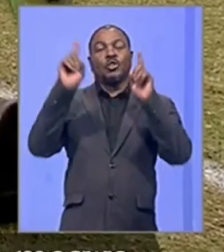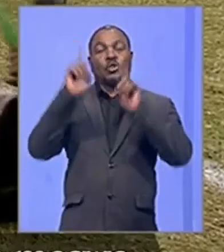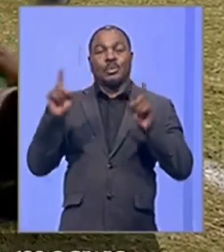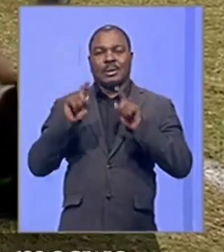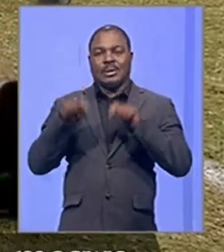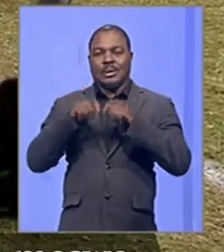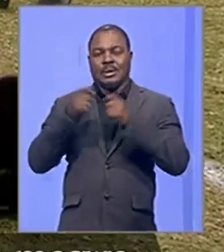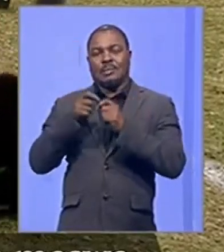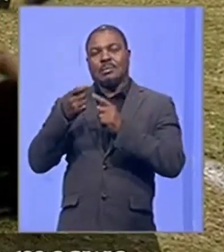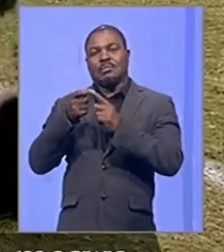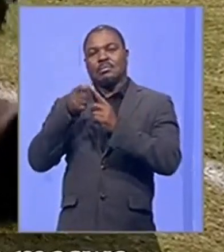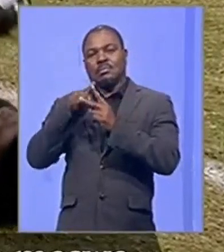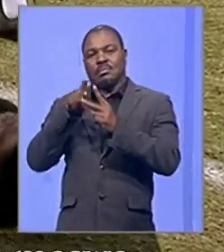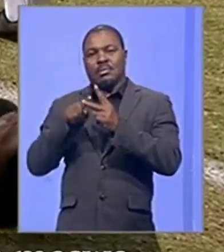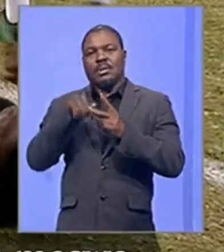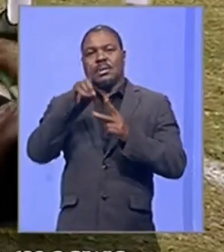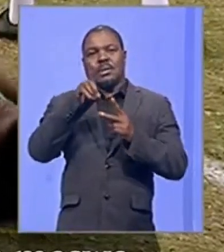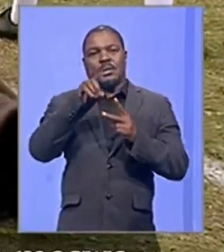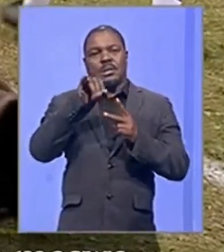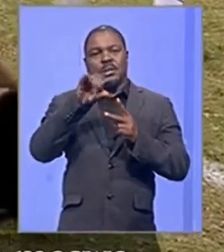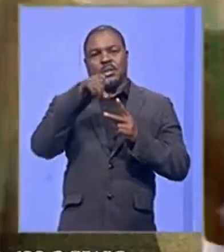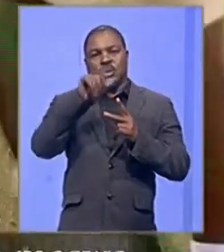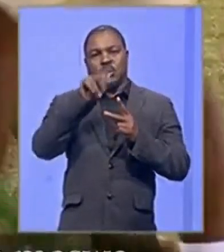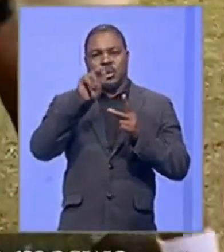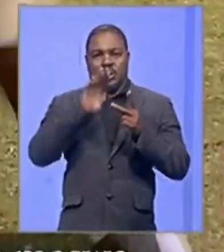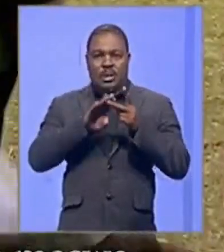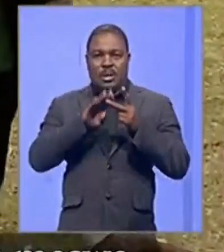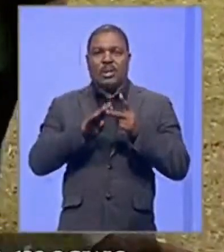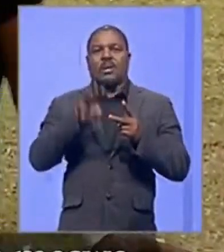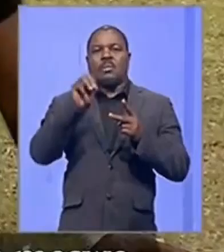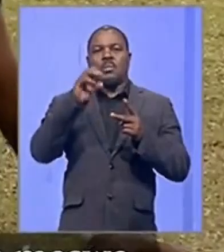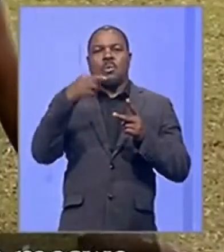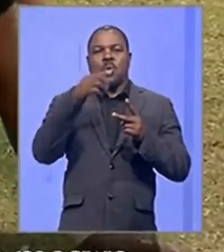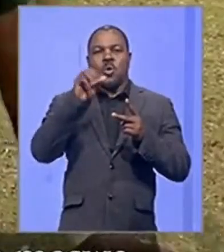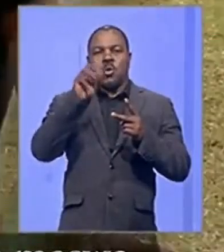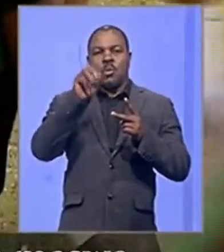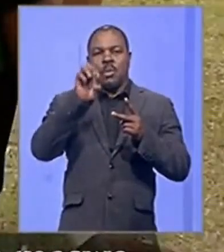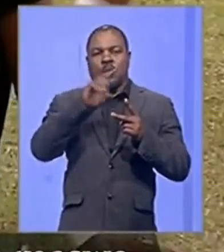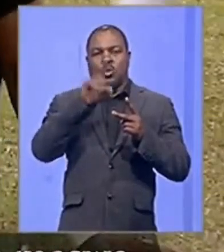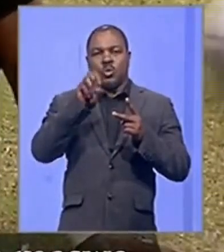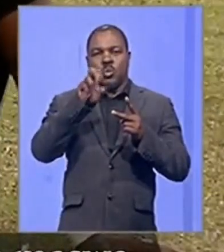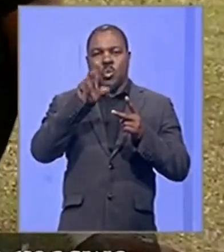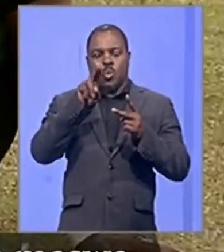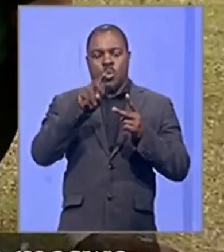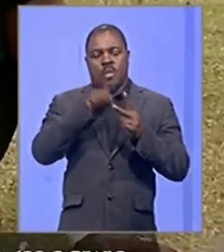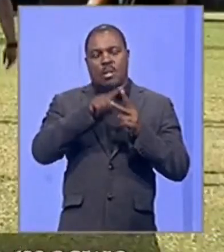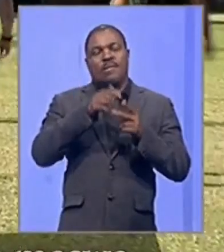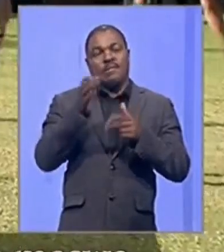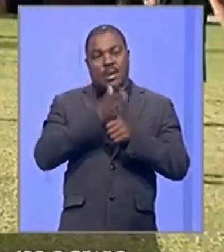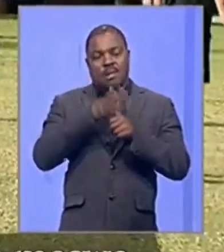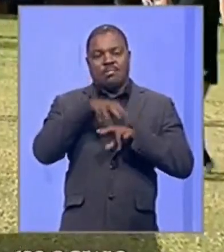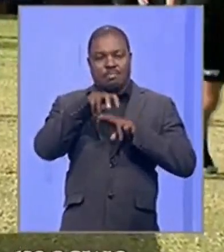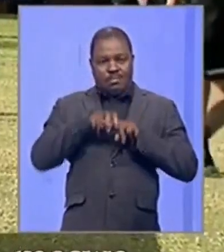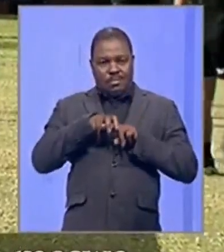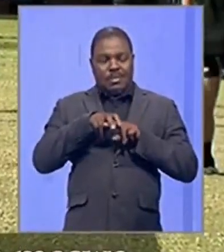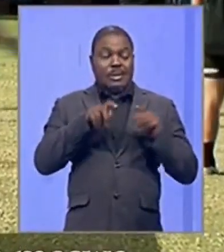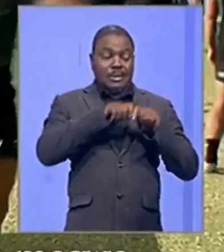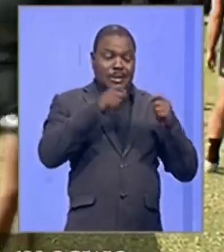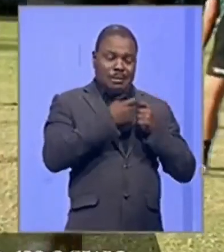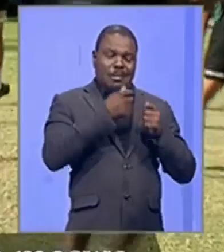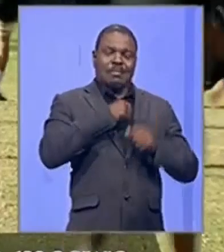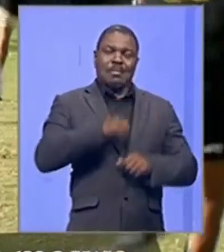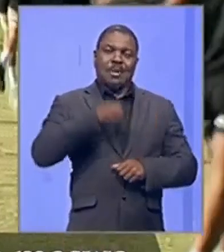Ben Dixon le Sacha Feinberg Mgomezulu ba tla thoma pankeng. Sehlopha se kgantšha gape ka